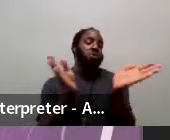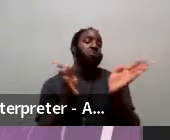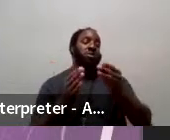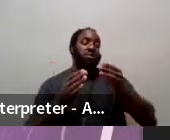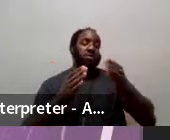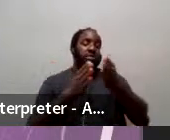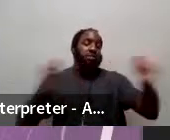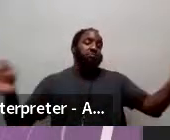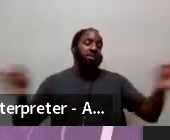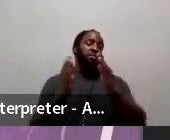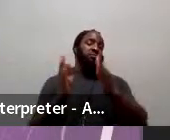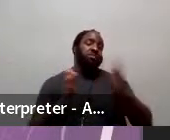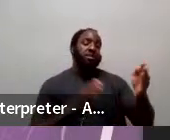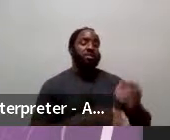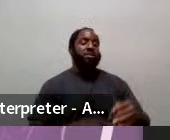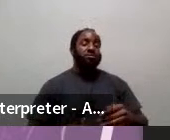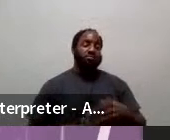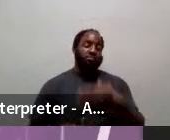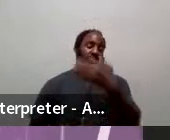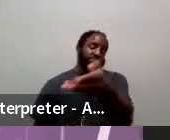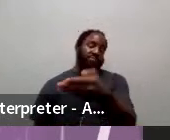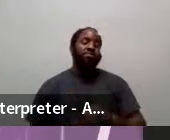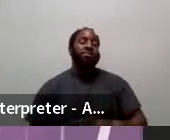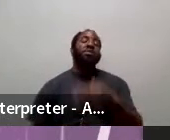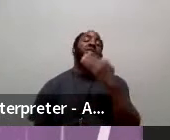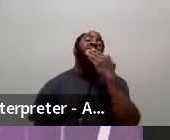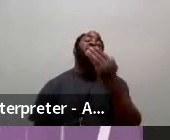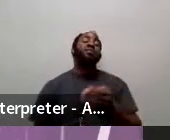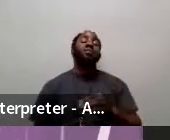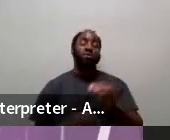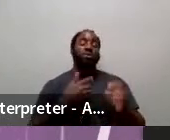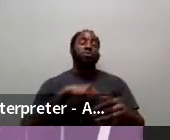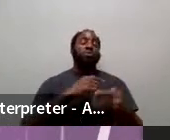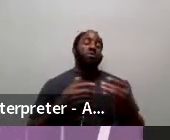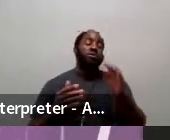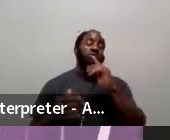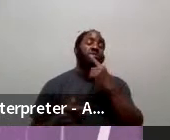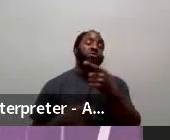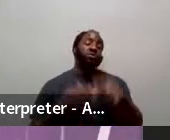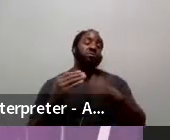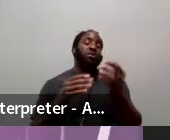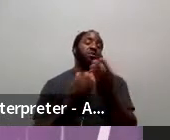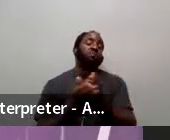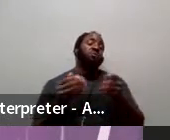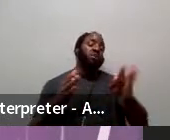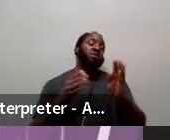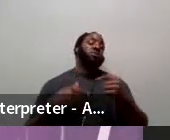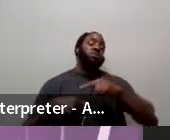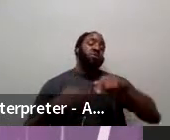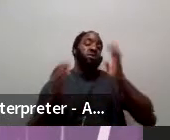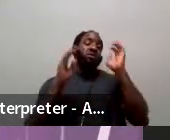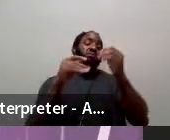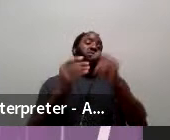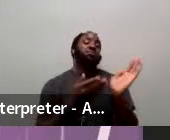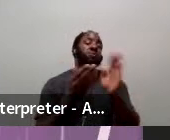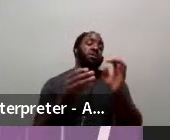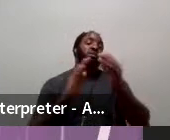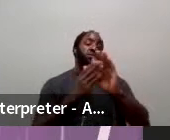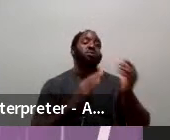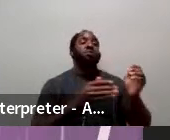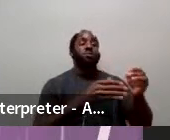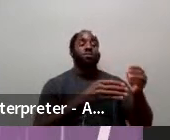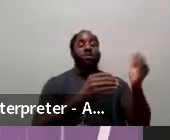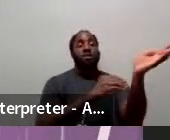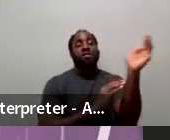Camila? Thank you, Michael. So we've just told you about some of the ways we hope to bring the community's vision for housing, retail, and